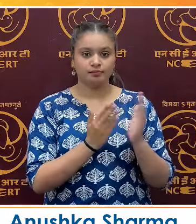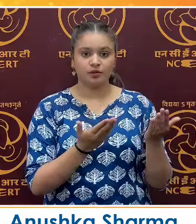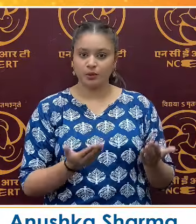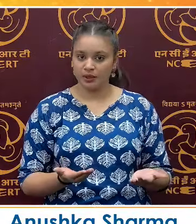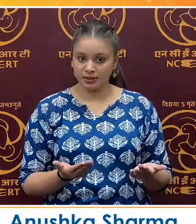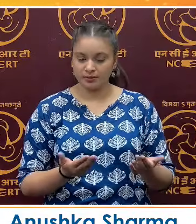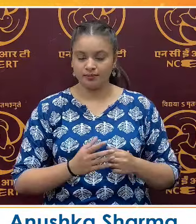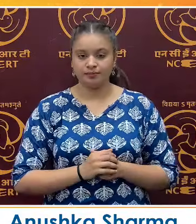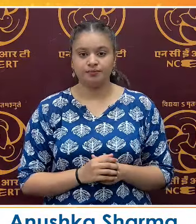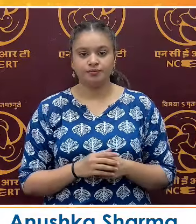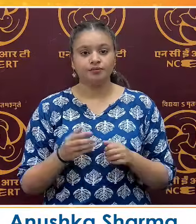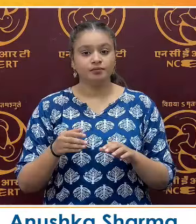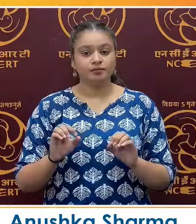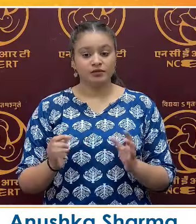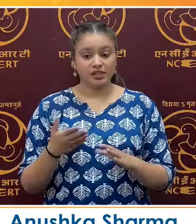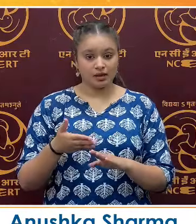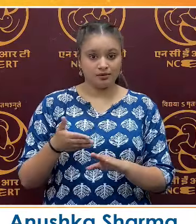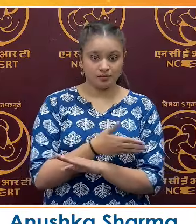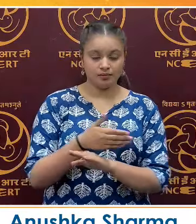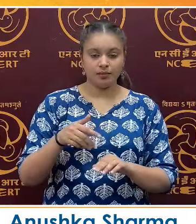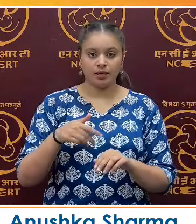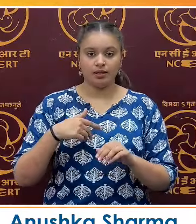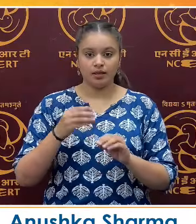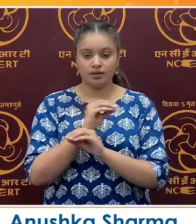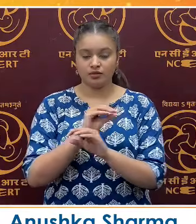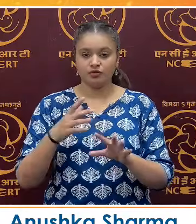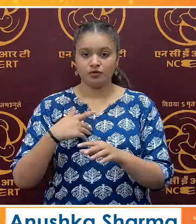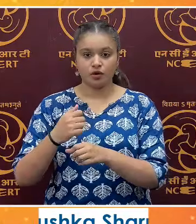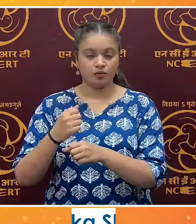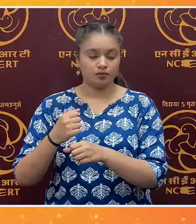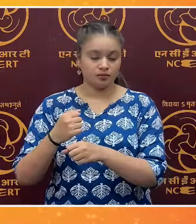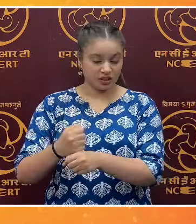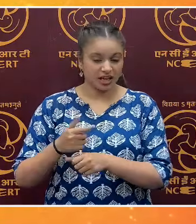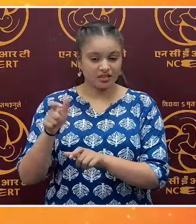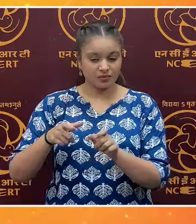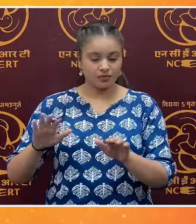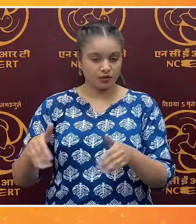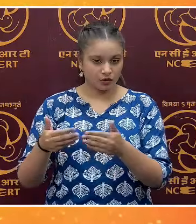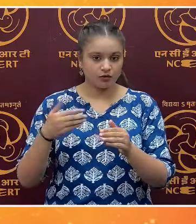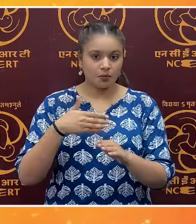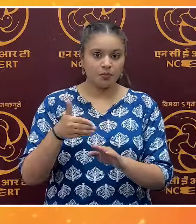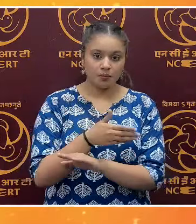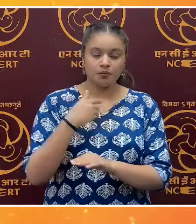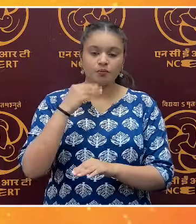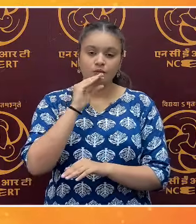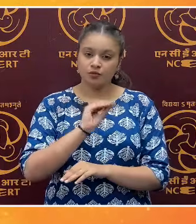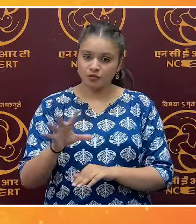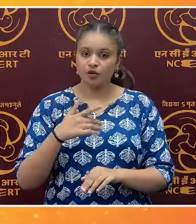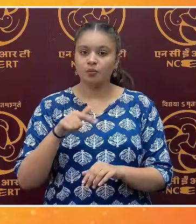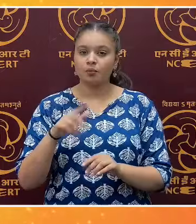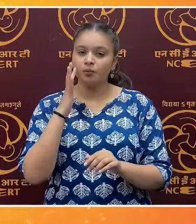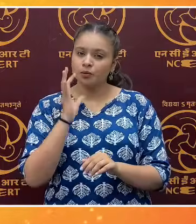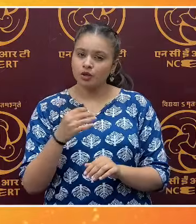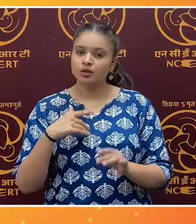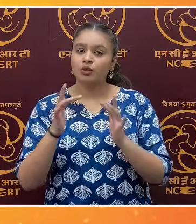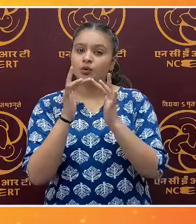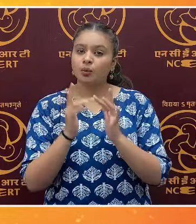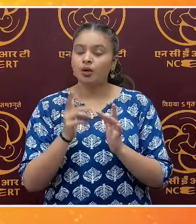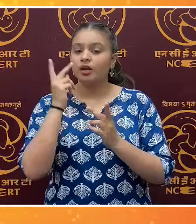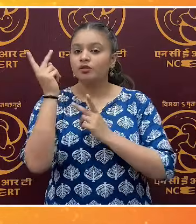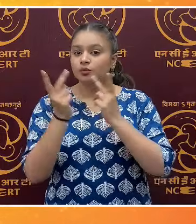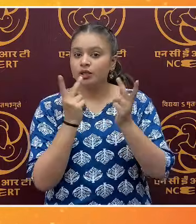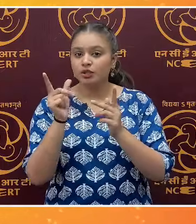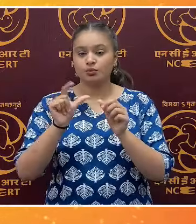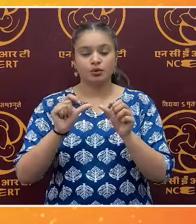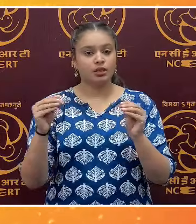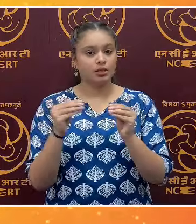session. Now, before I introduce you all to my guests for the session, it is important for me to tell you something about virtual labs. We